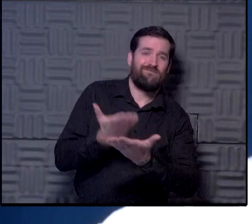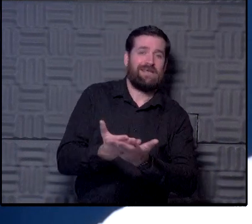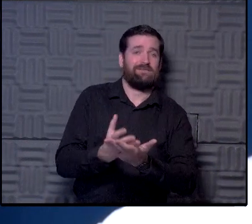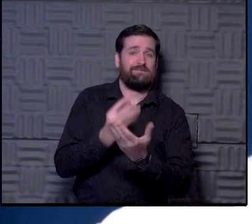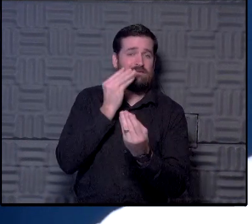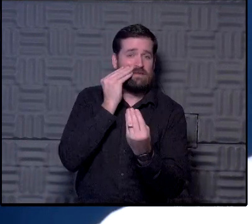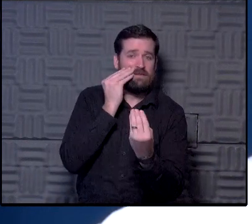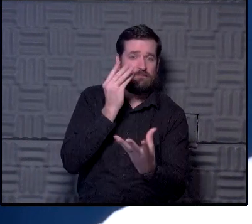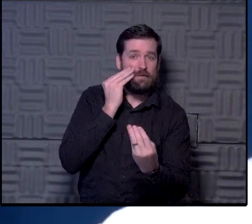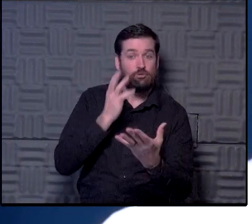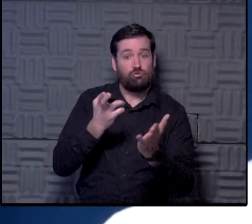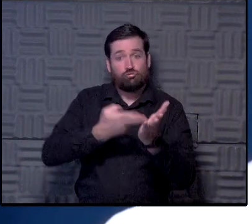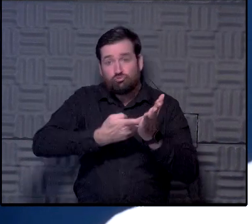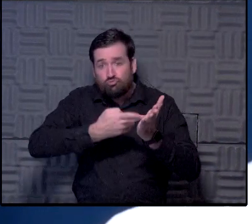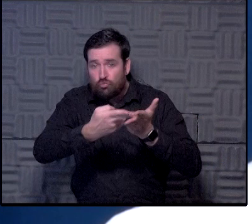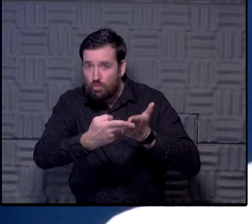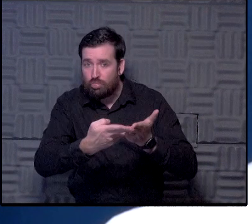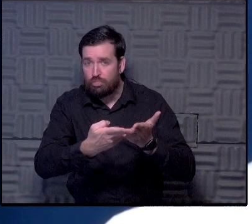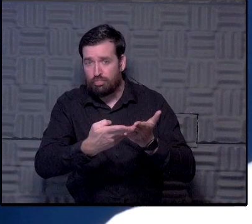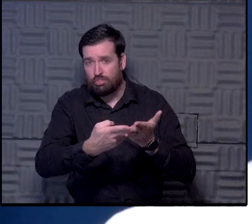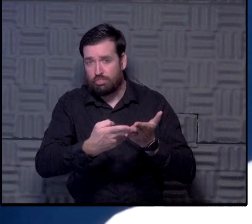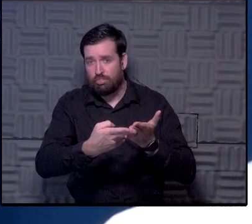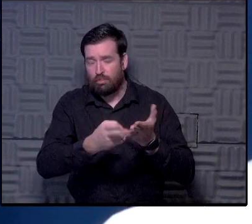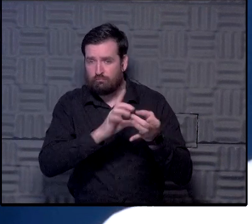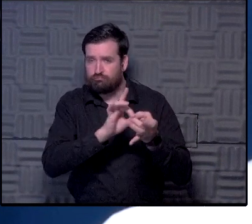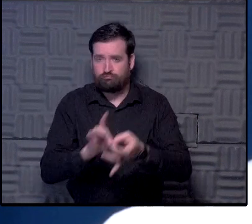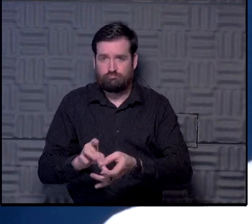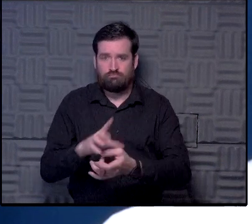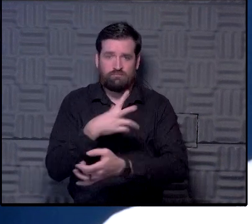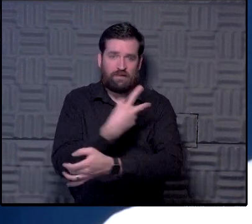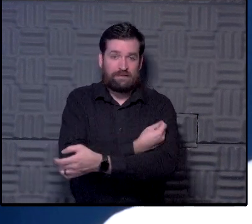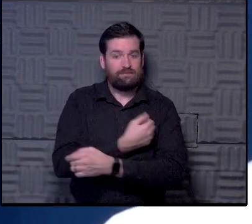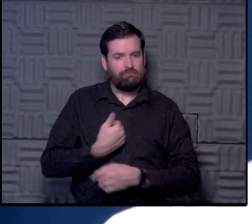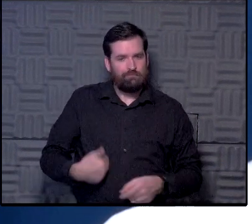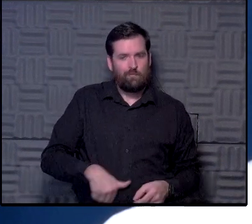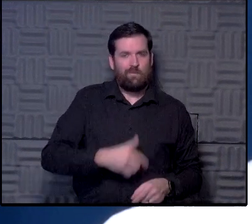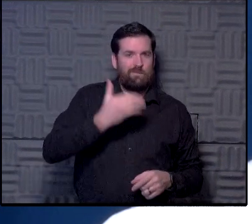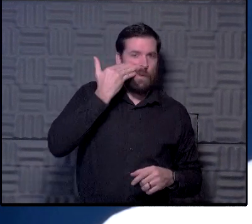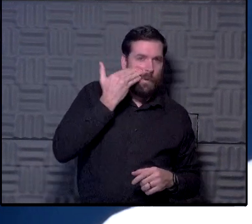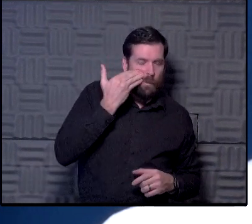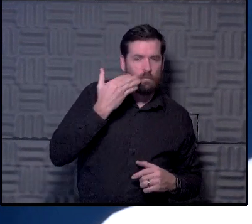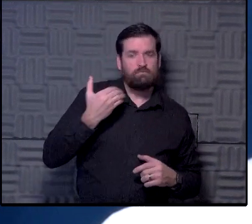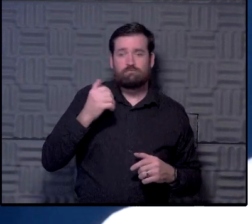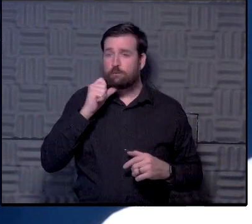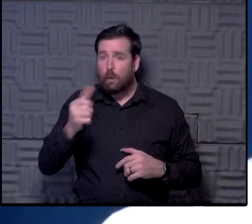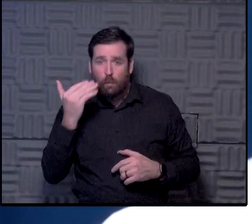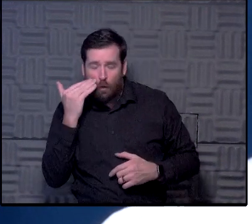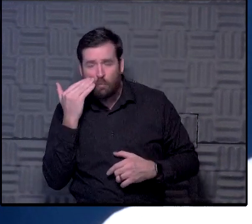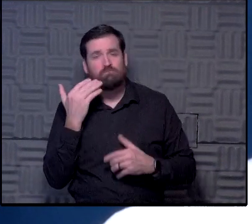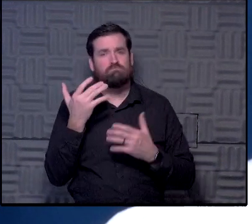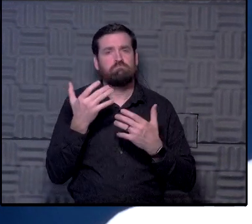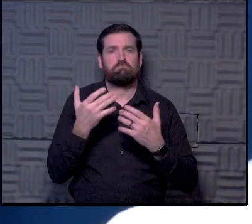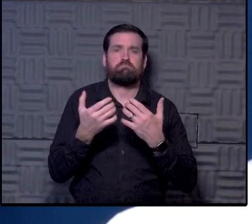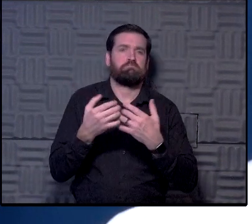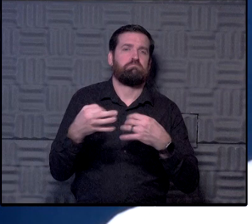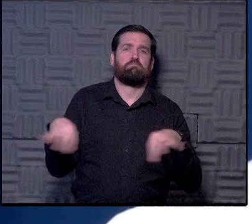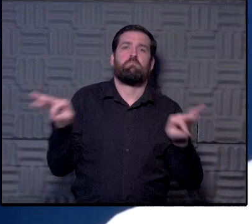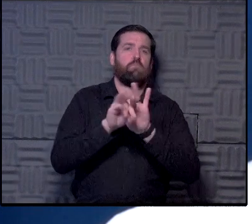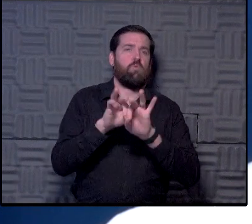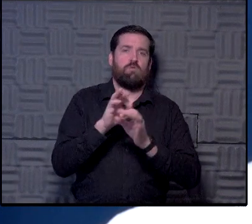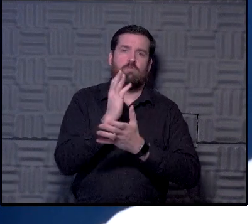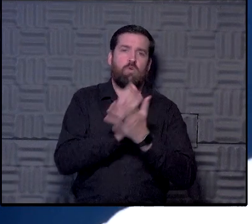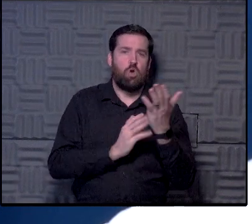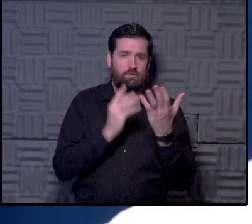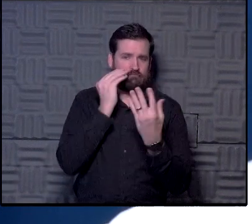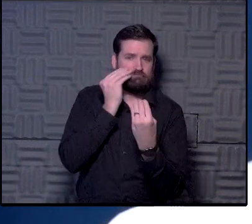information, the truth about these vaccines, what we know and what we don't know, remains an important part of vaccine acceptance.